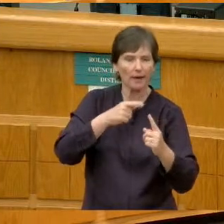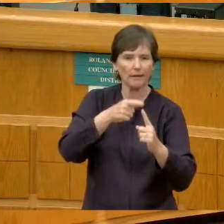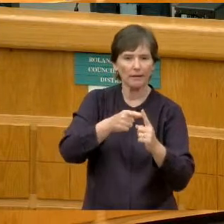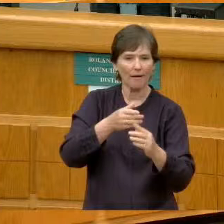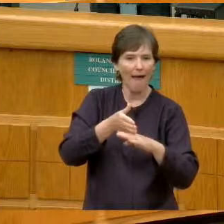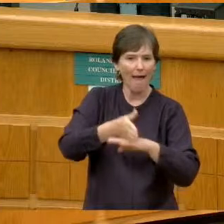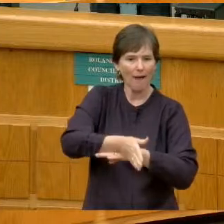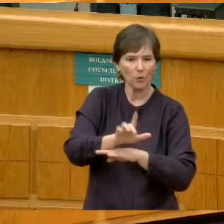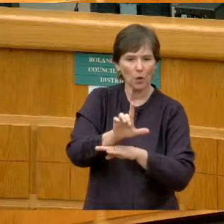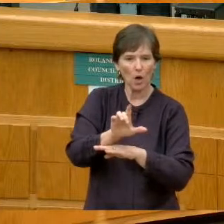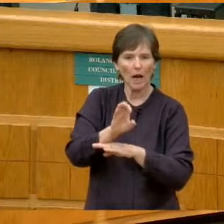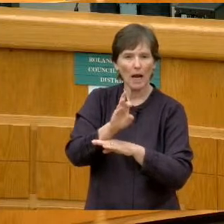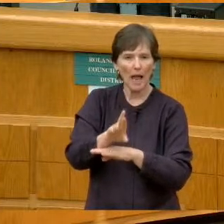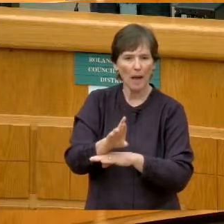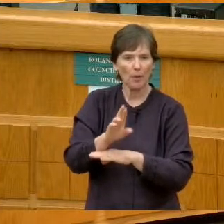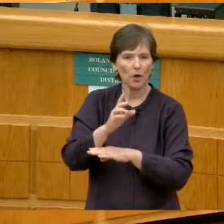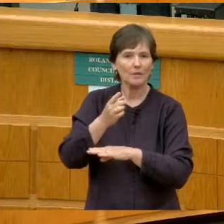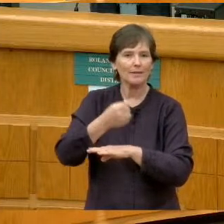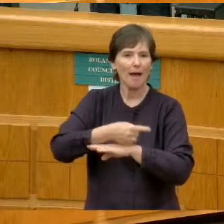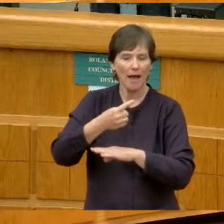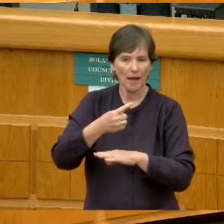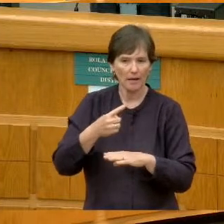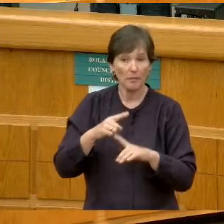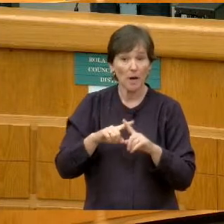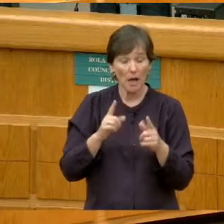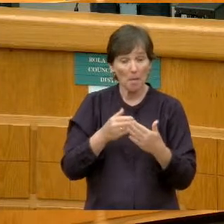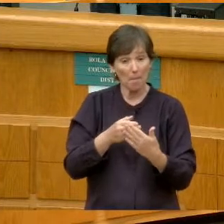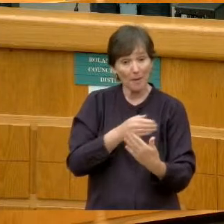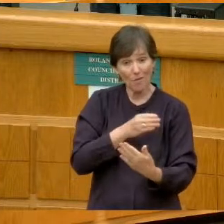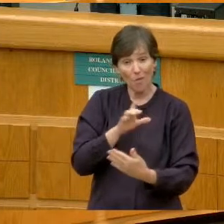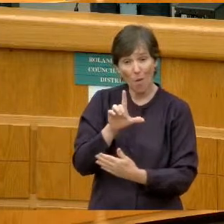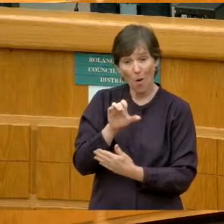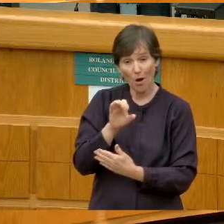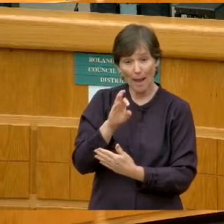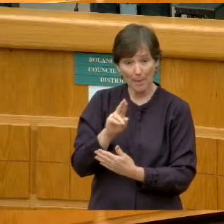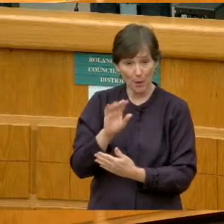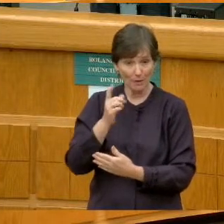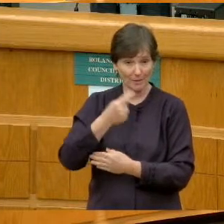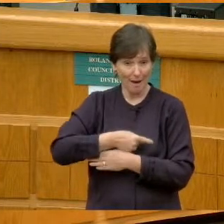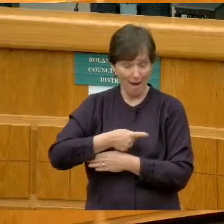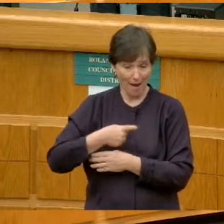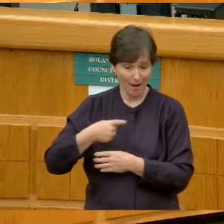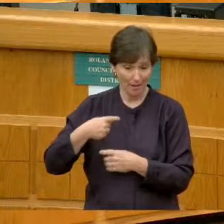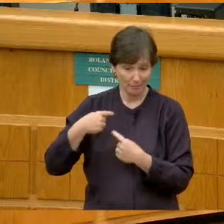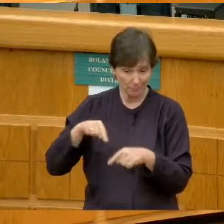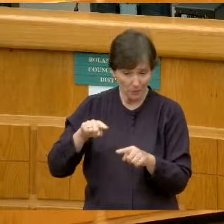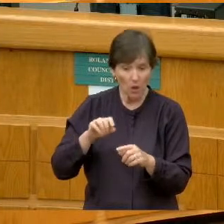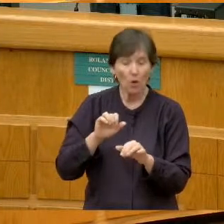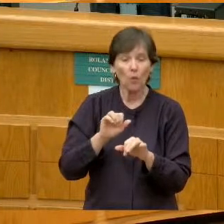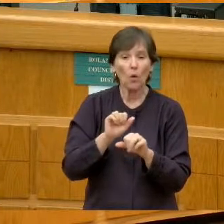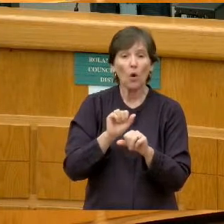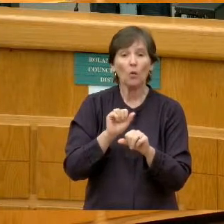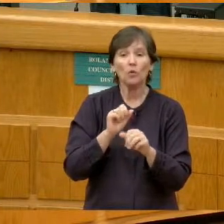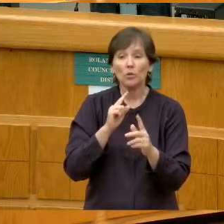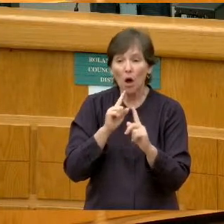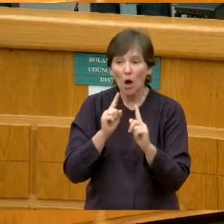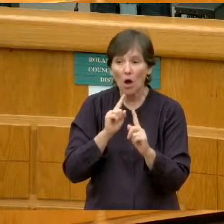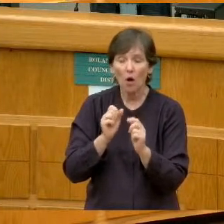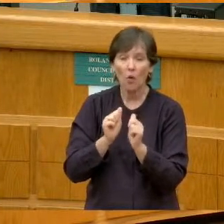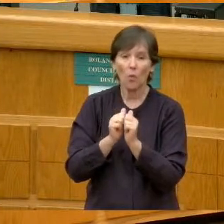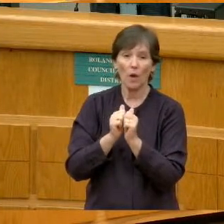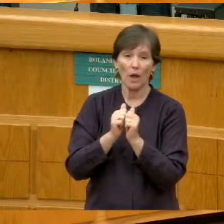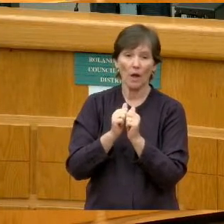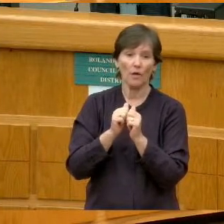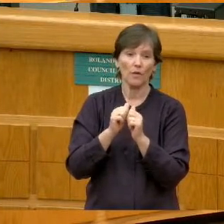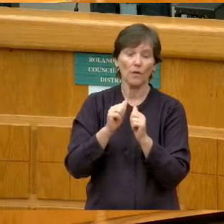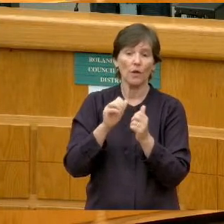up to Labor Day, as we told the superintendents today, we'll be talking with them. We'll be working with our scientists, professors, our own